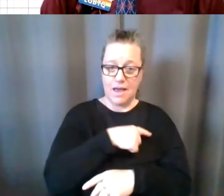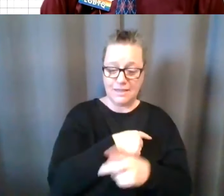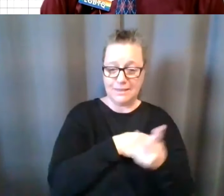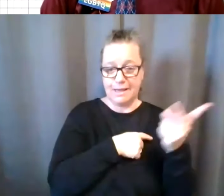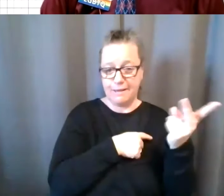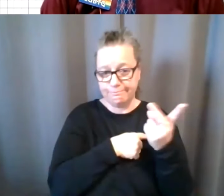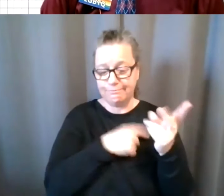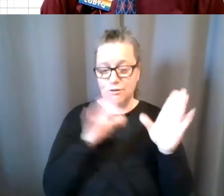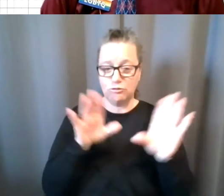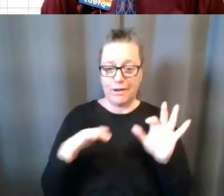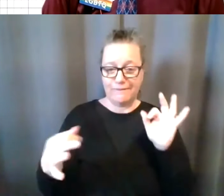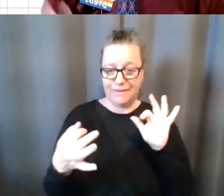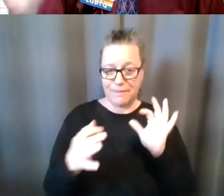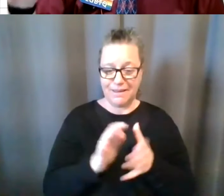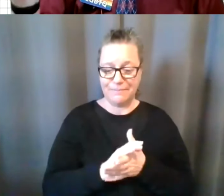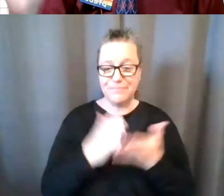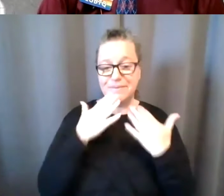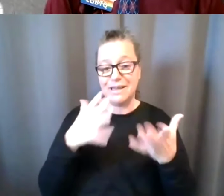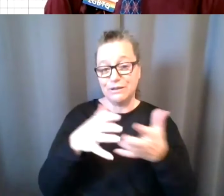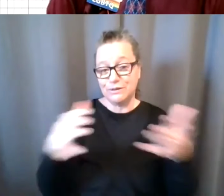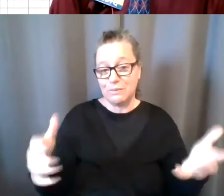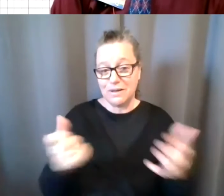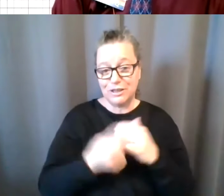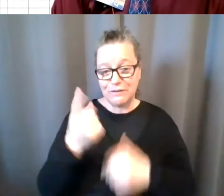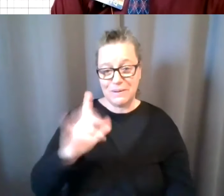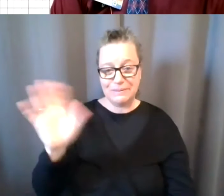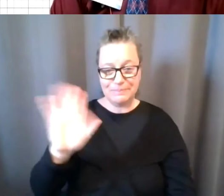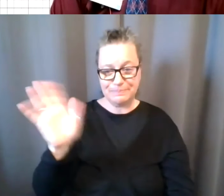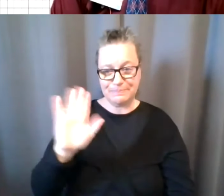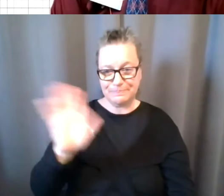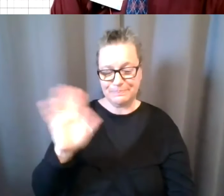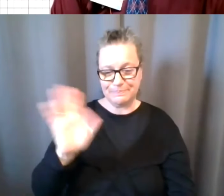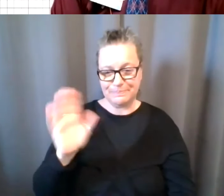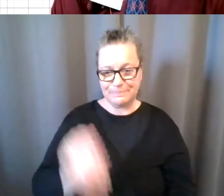Nate some great feedback. Thank you so much, everyone. Take care.